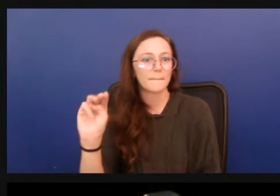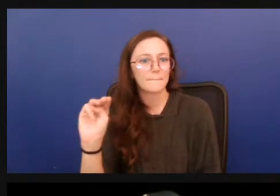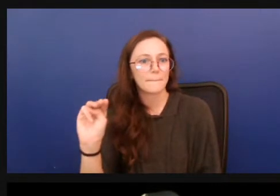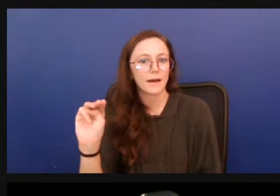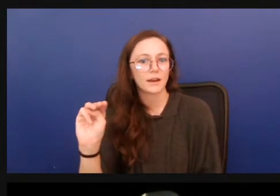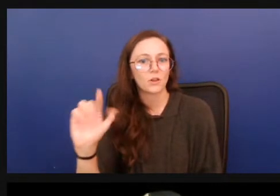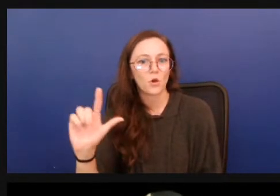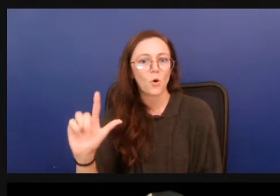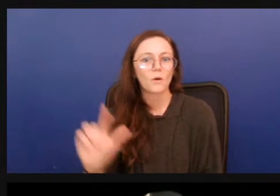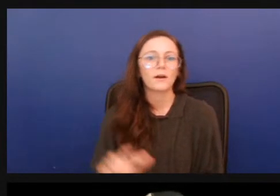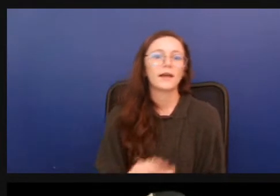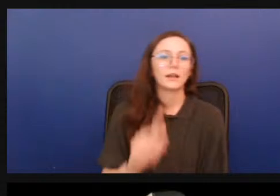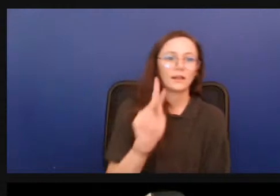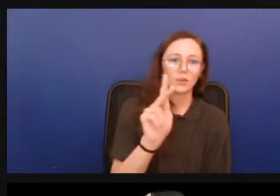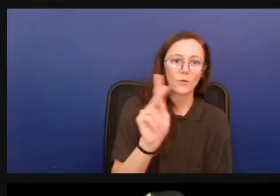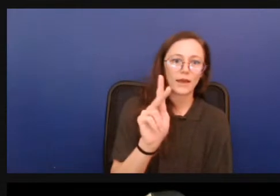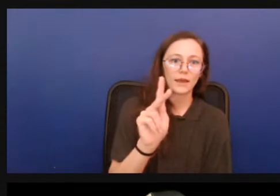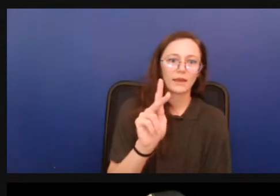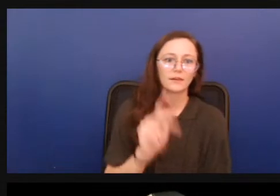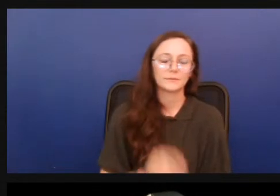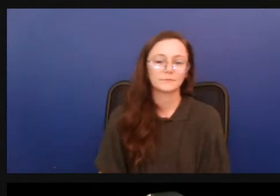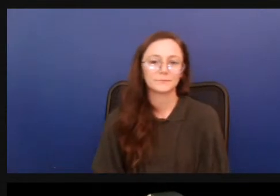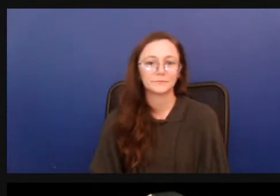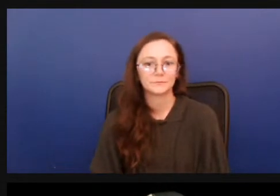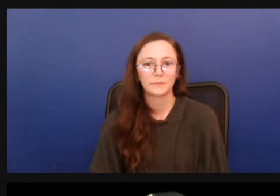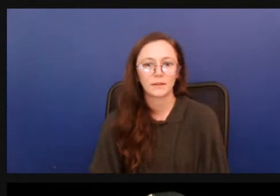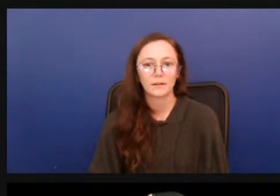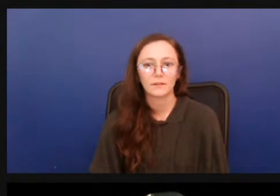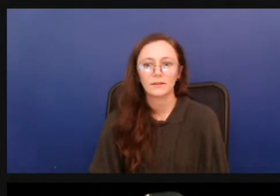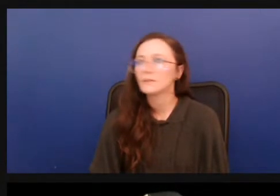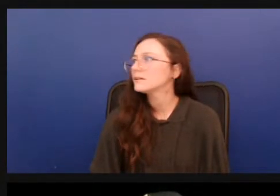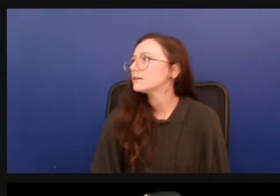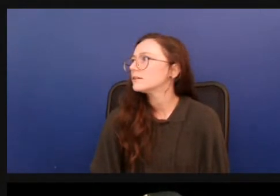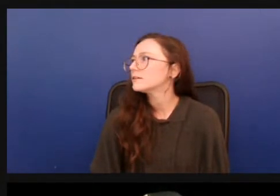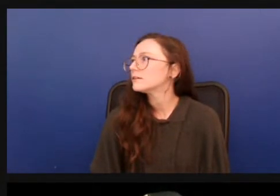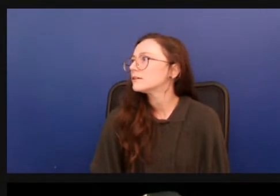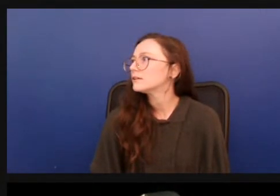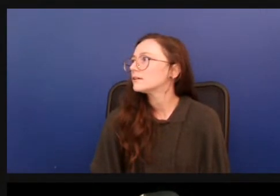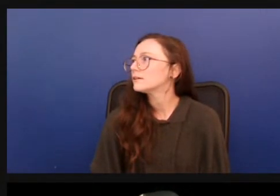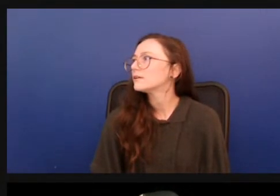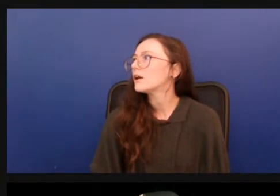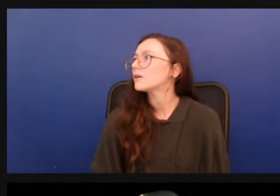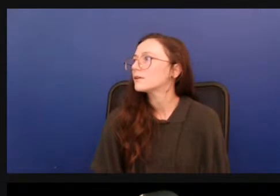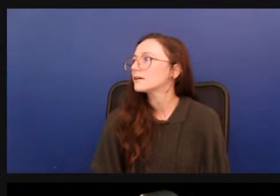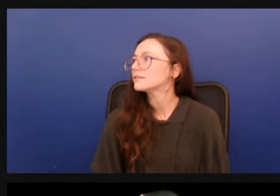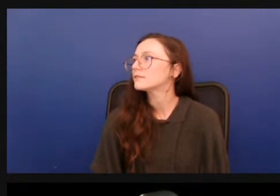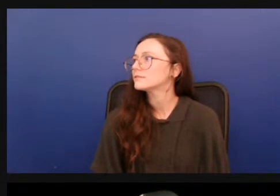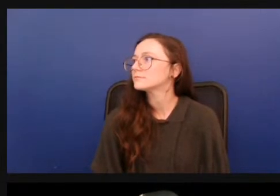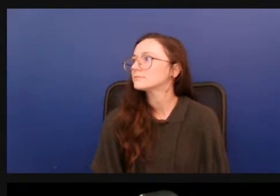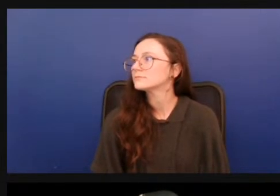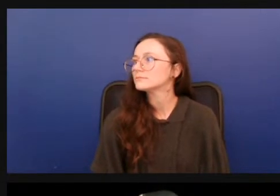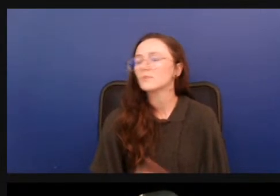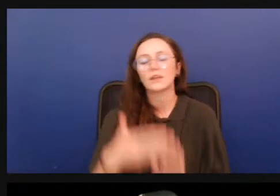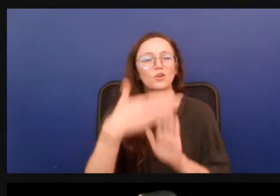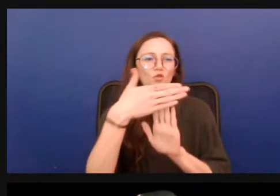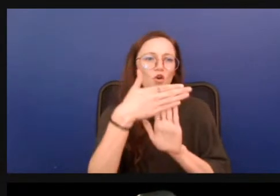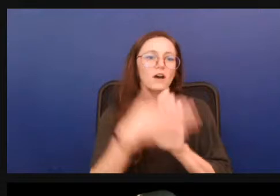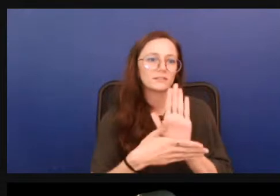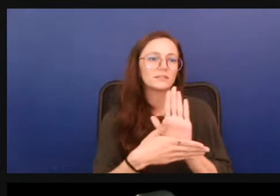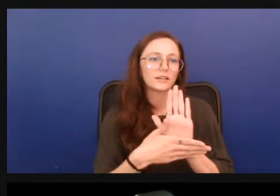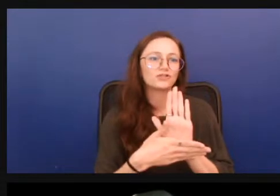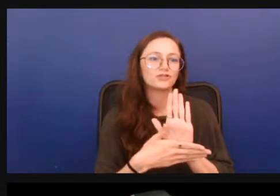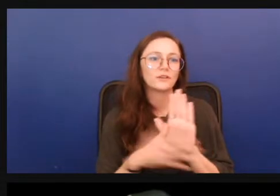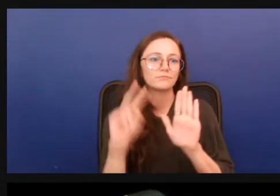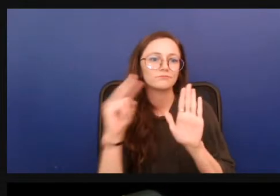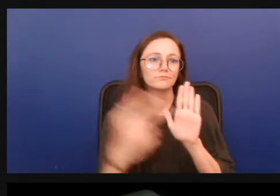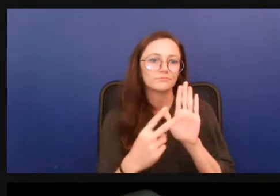what we can do is, what geologists have done, is from the images of your actually Pa'u Seamount, from the images